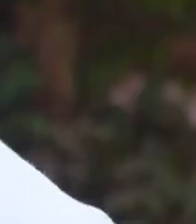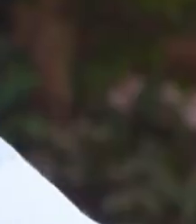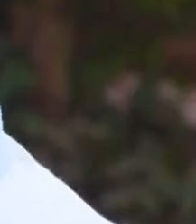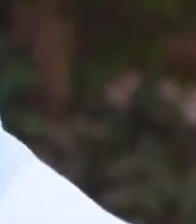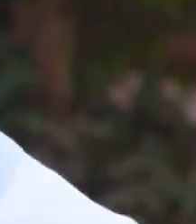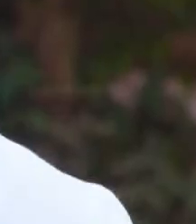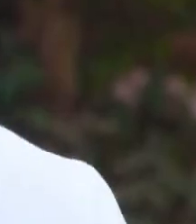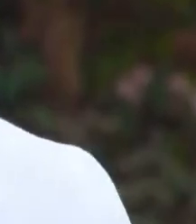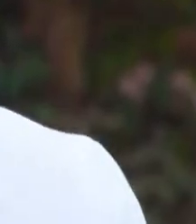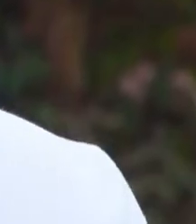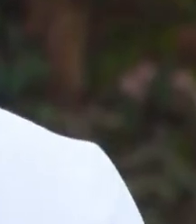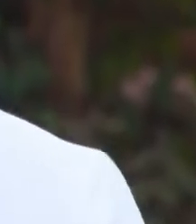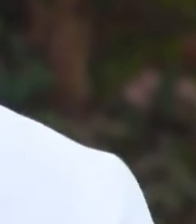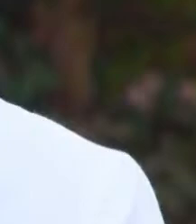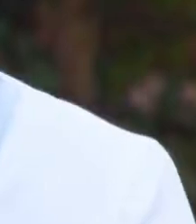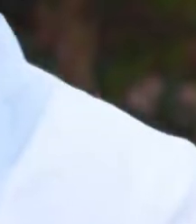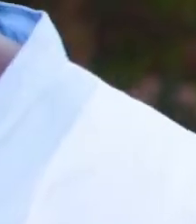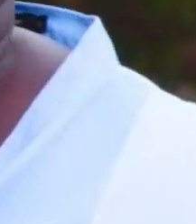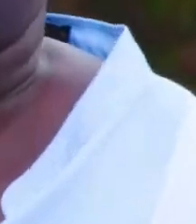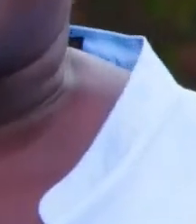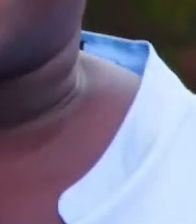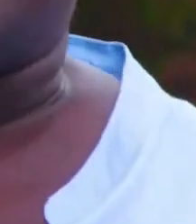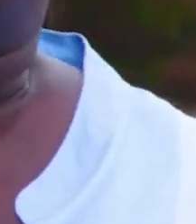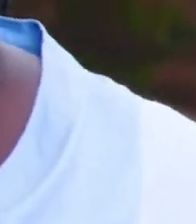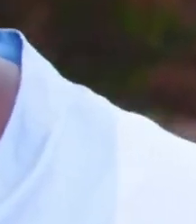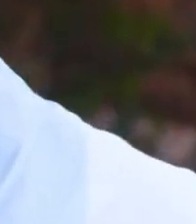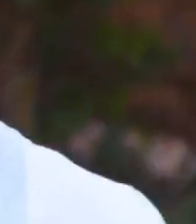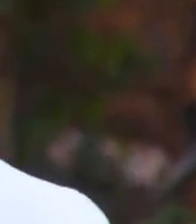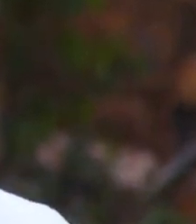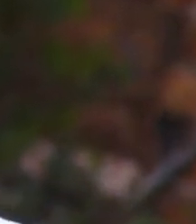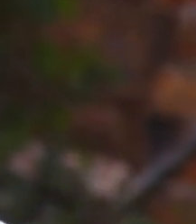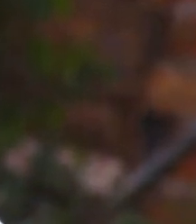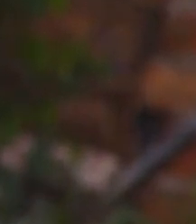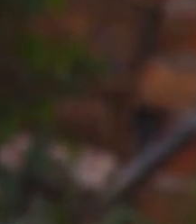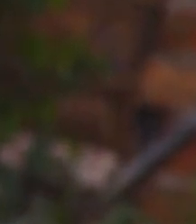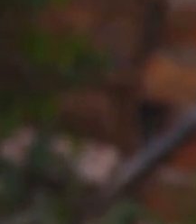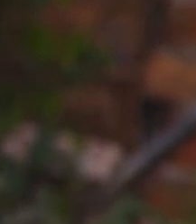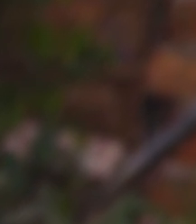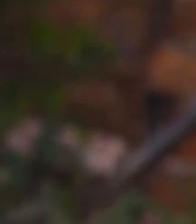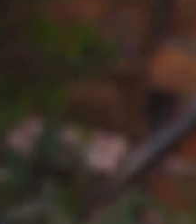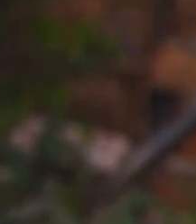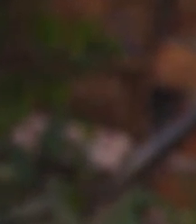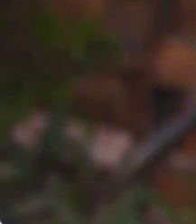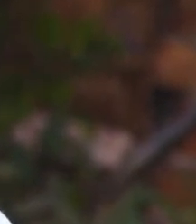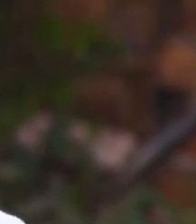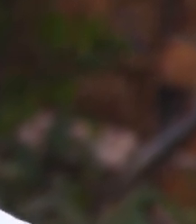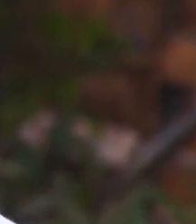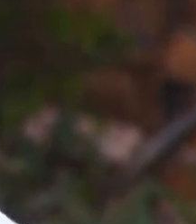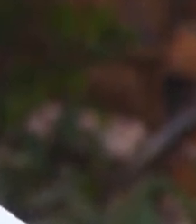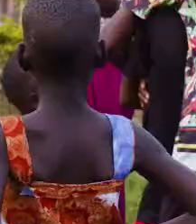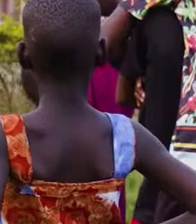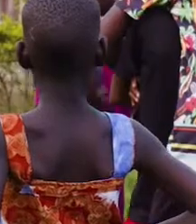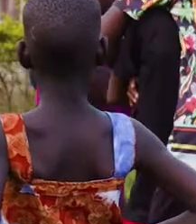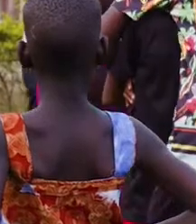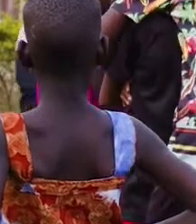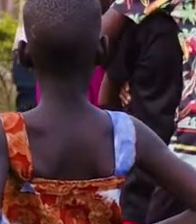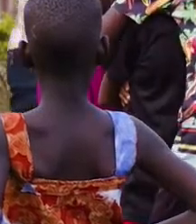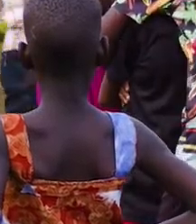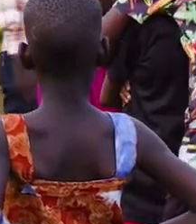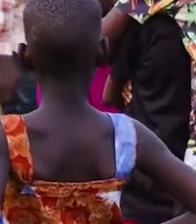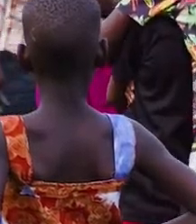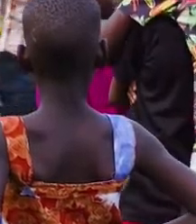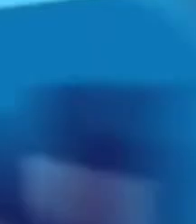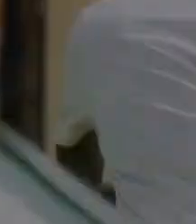kuterere. So I'm so happy. Thank you MTN banange. It is real. Byamananu sibya fere. Show them